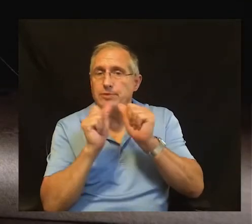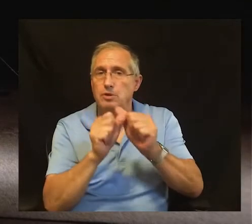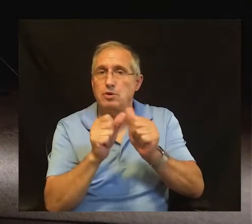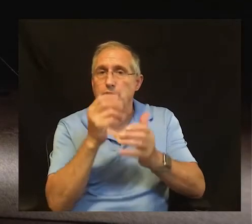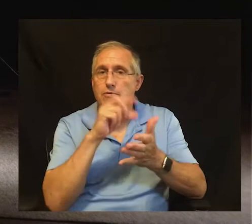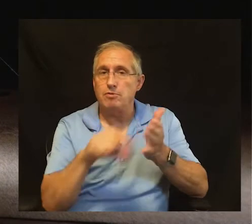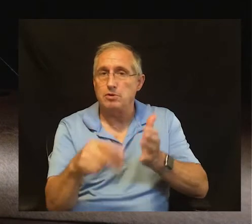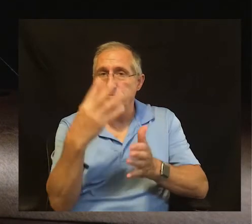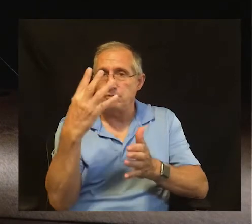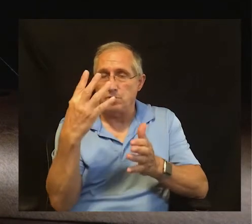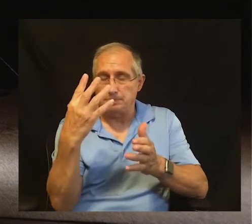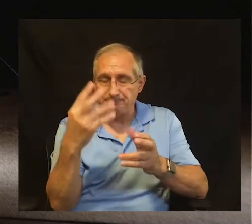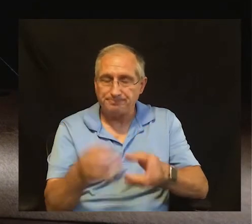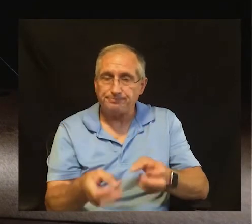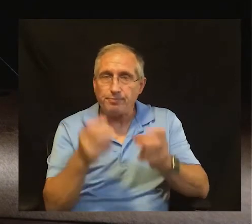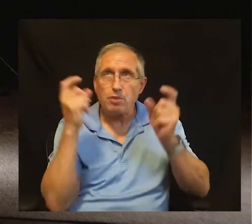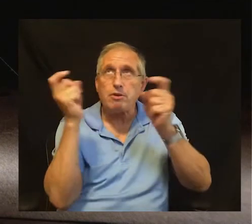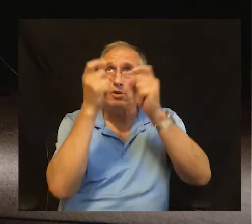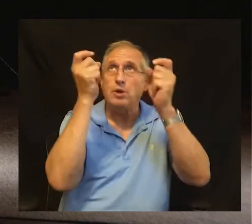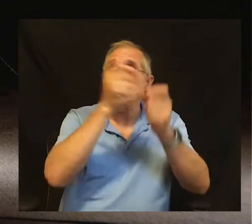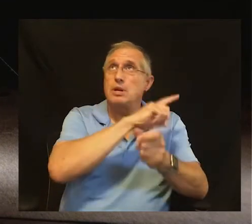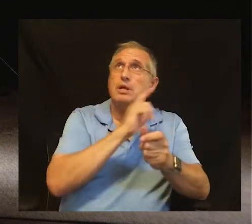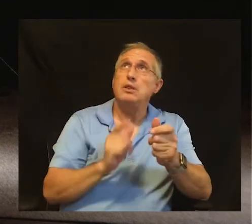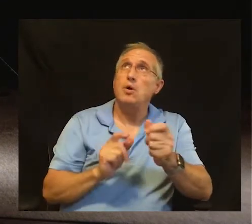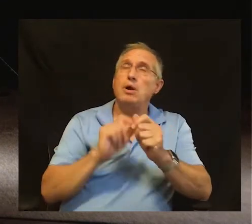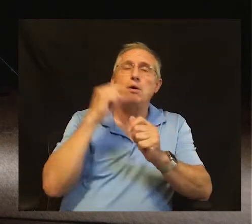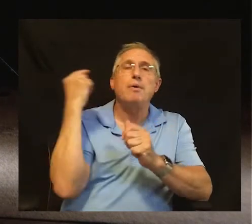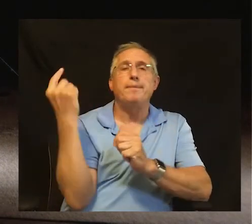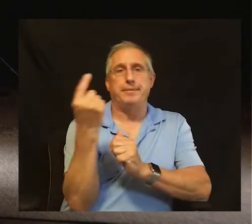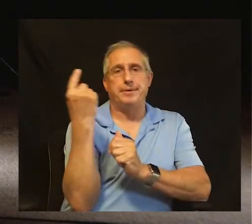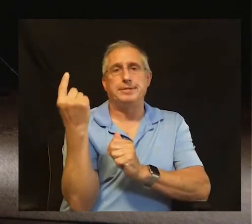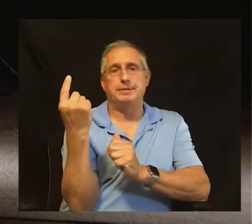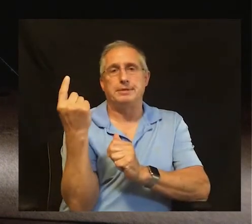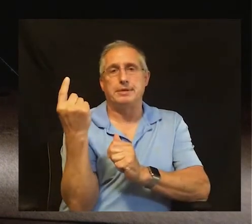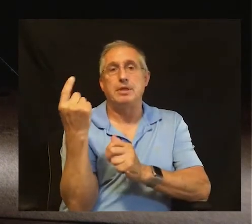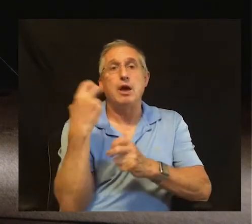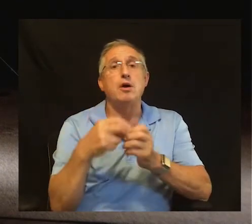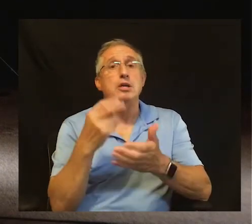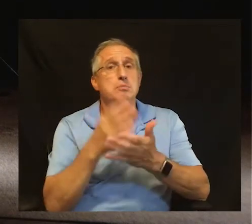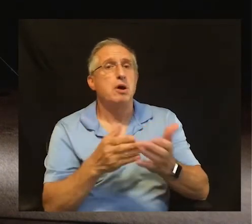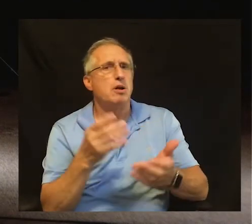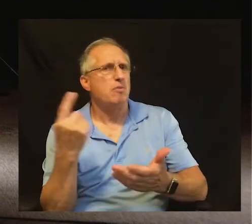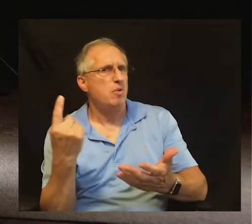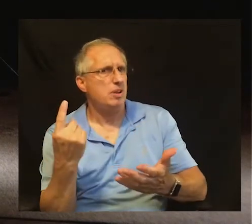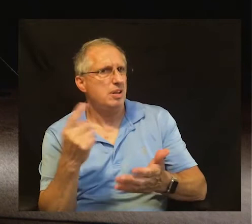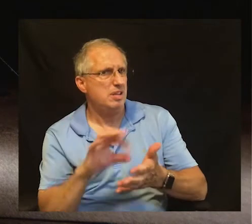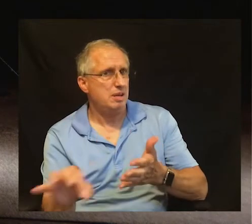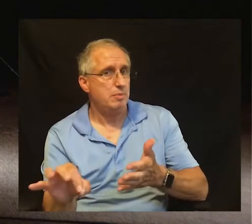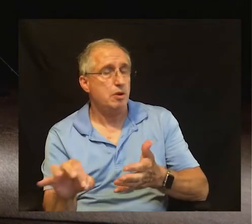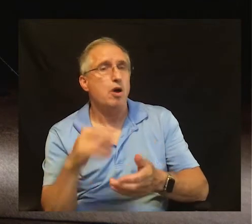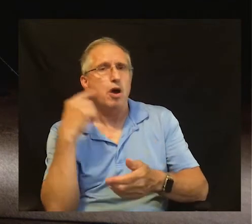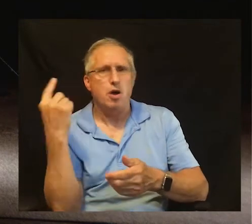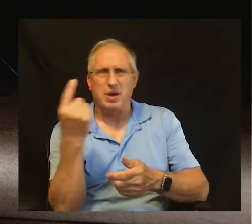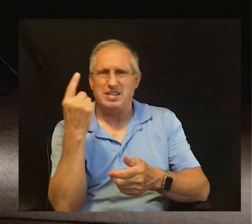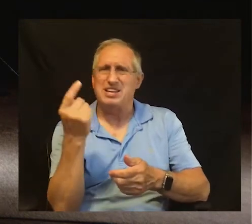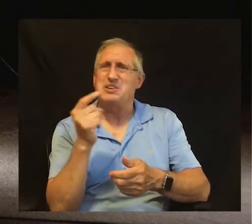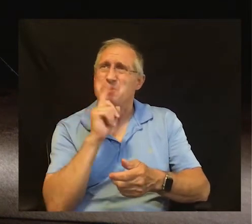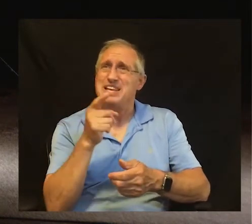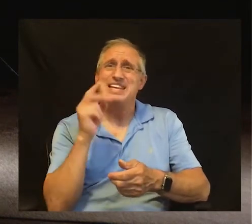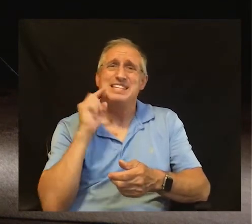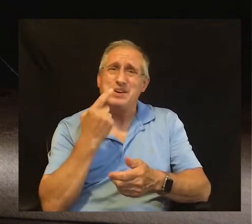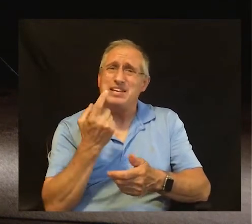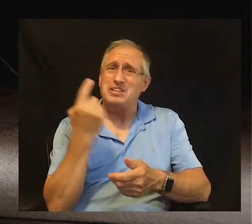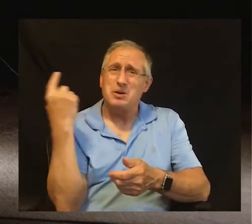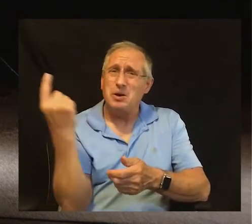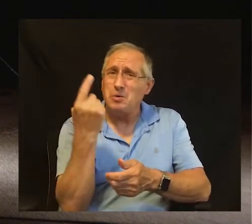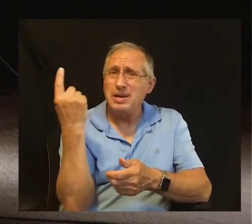So Paul goes on. Verse 4, he says this, "Rejoice in the Lord always." You know what the hardest part of that statement is? Always.